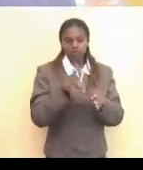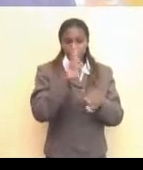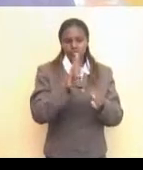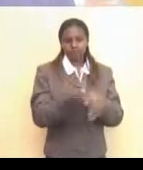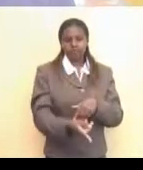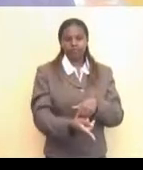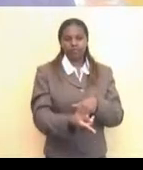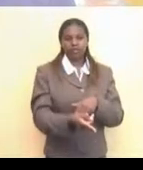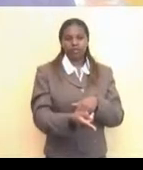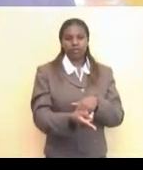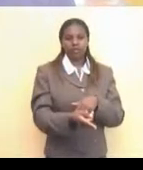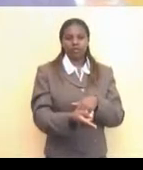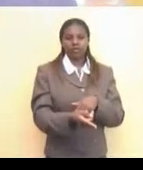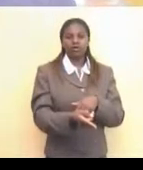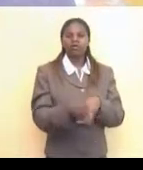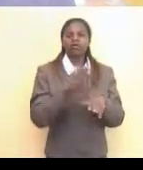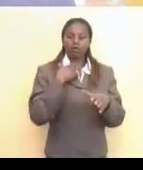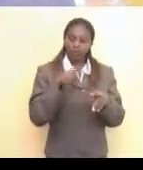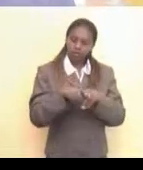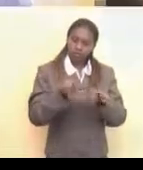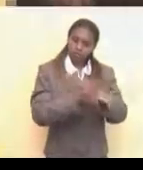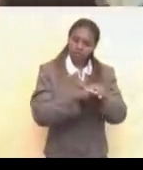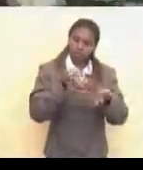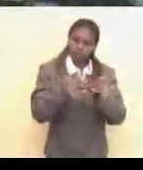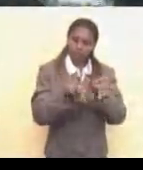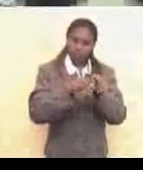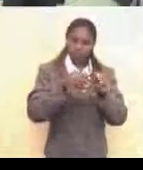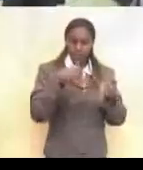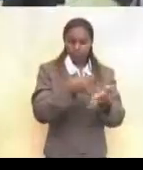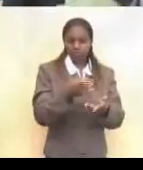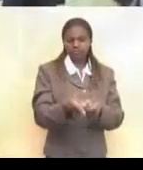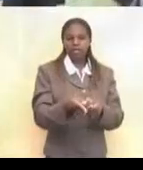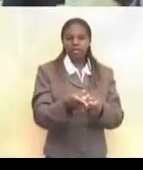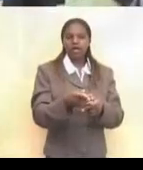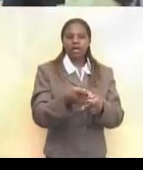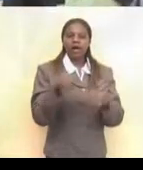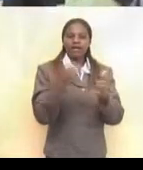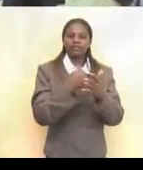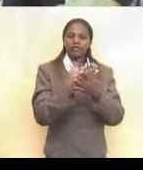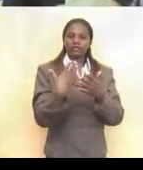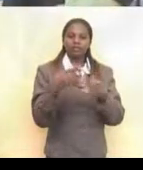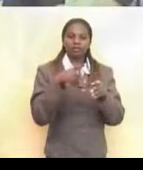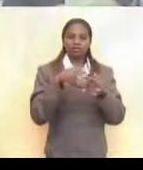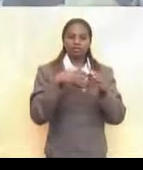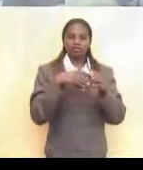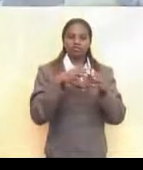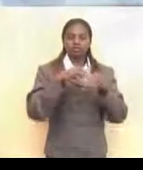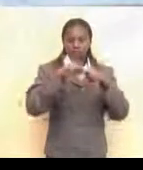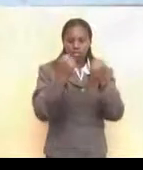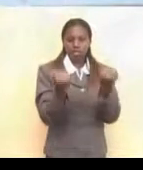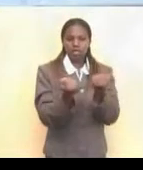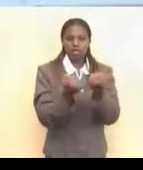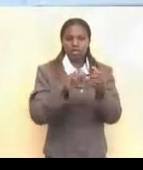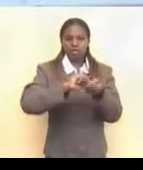useful and they want to be trained in it. The advocacy issues are key in bringing about